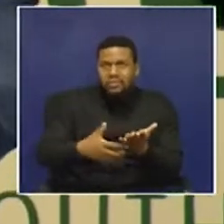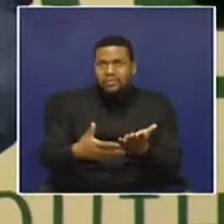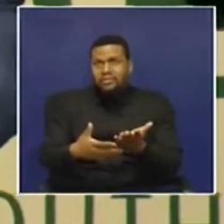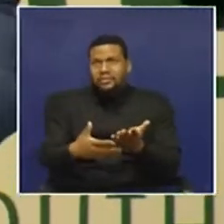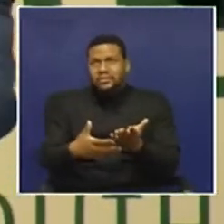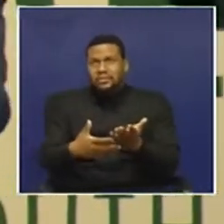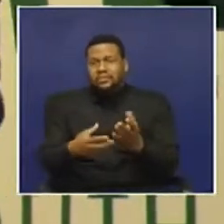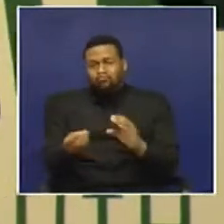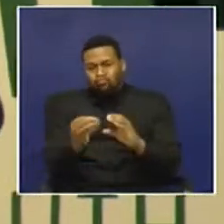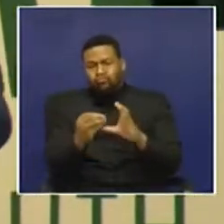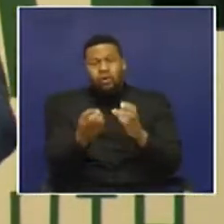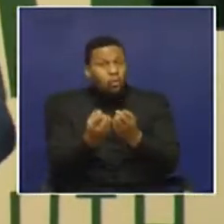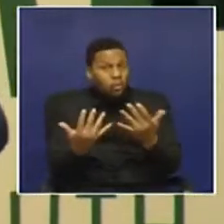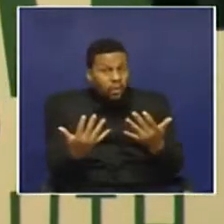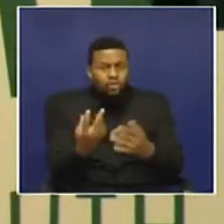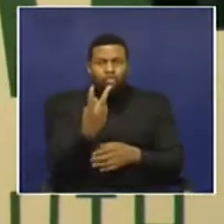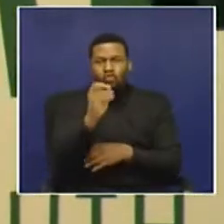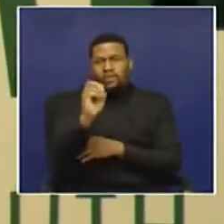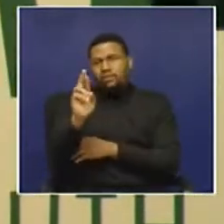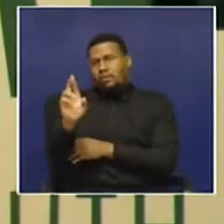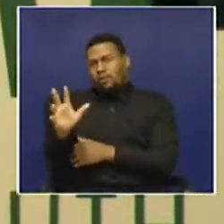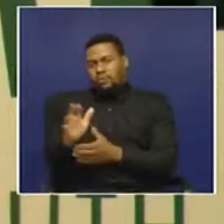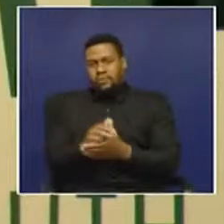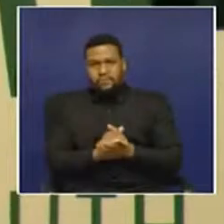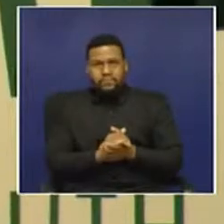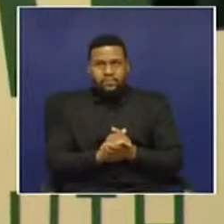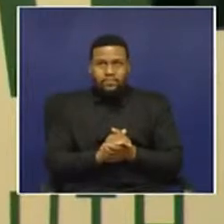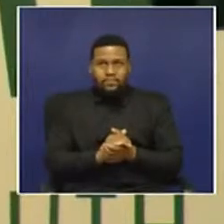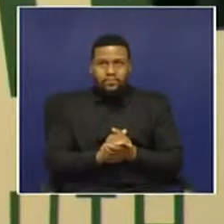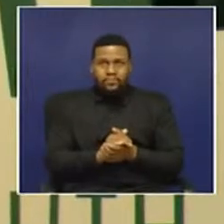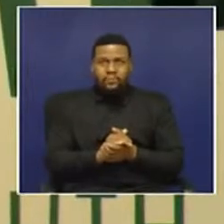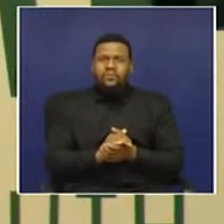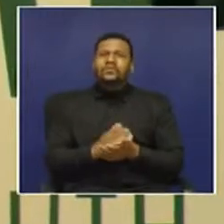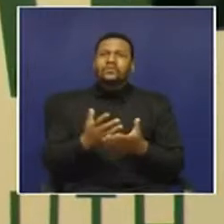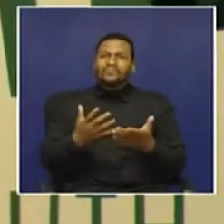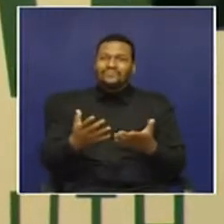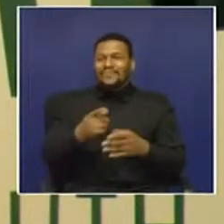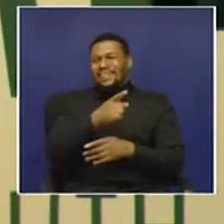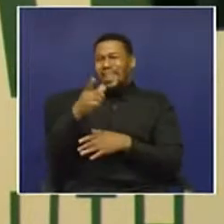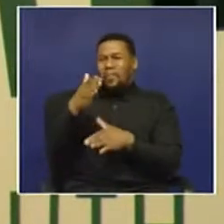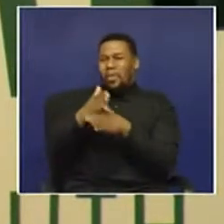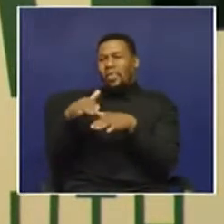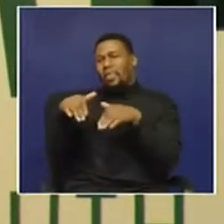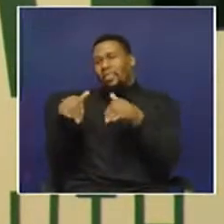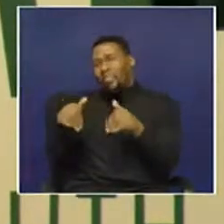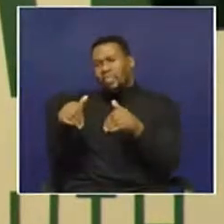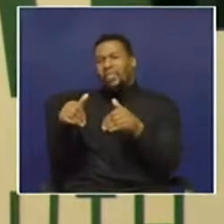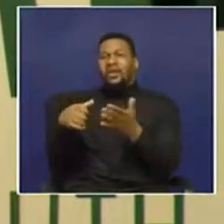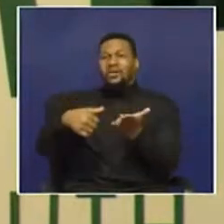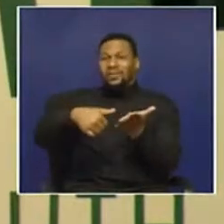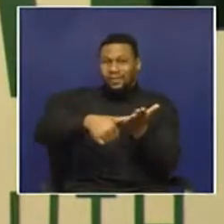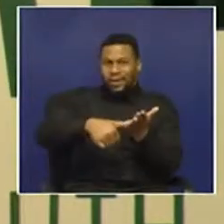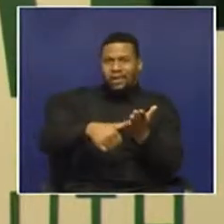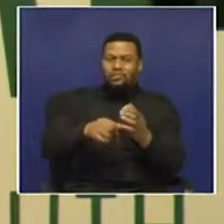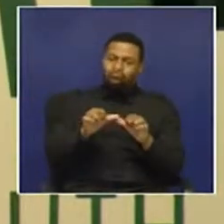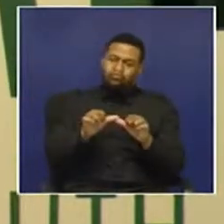rand. The social relief of the state continues in the current form over this